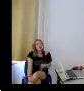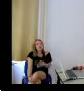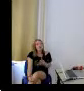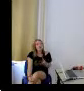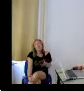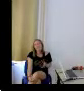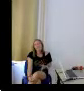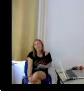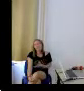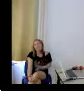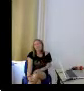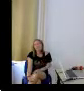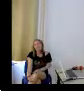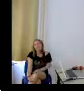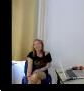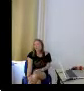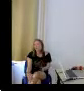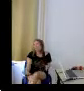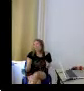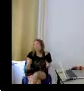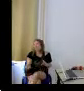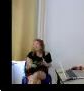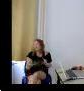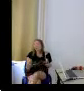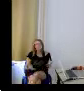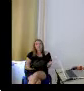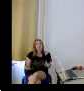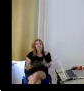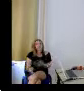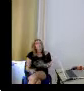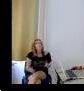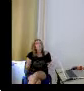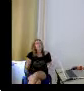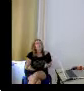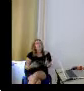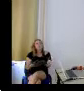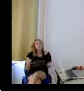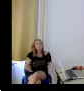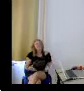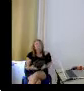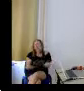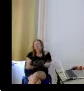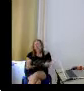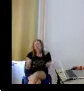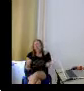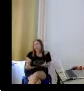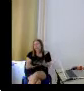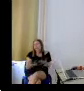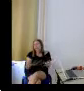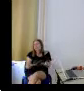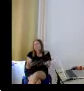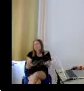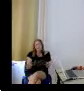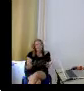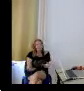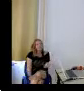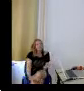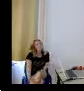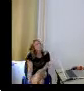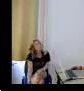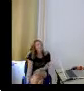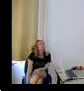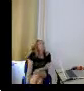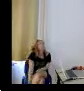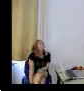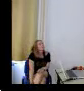aspect it is important, you know, what their position is on, you know, ETI or in, you know, the institutional organization